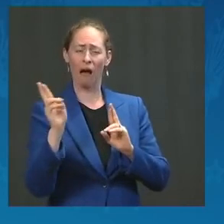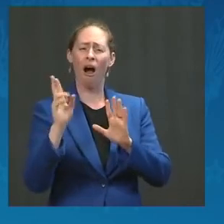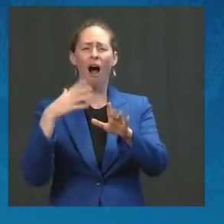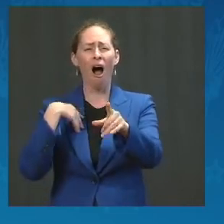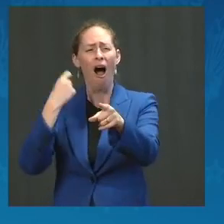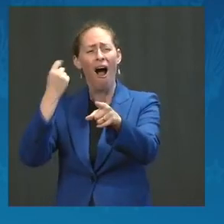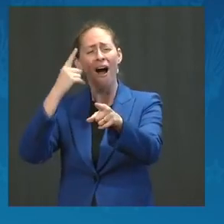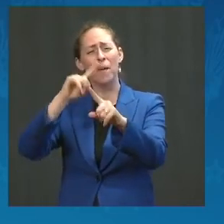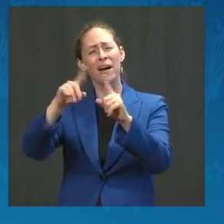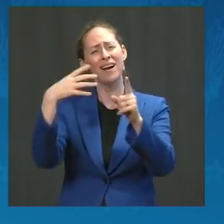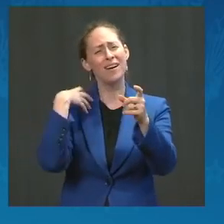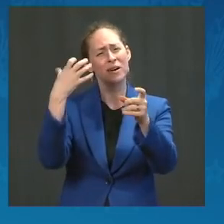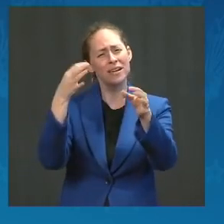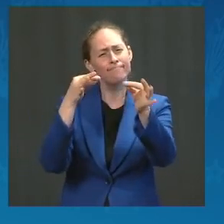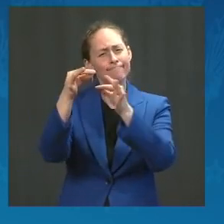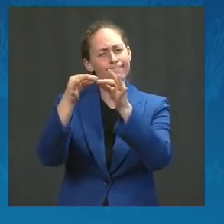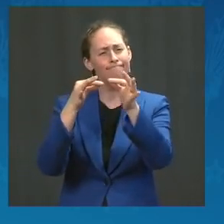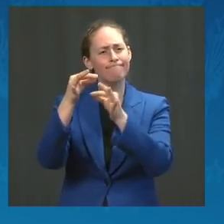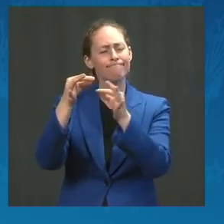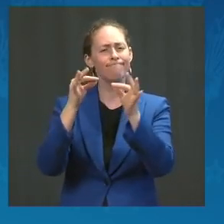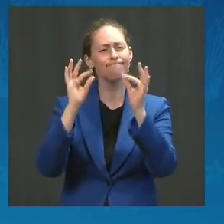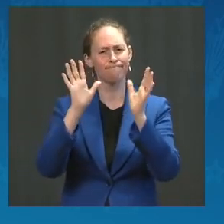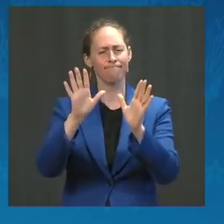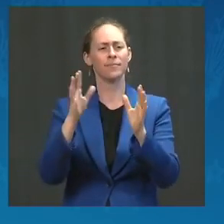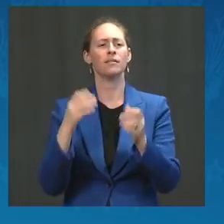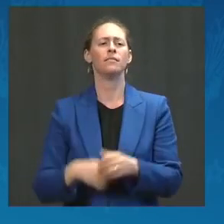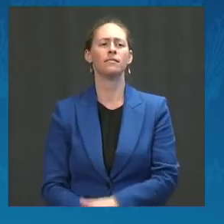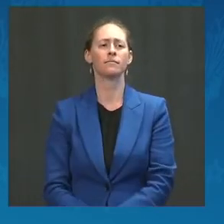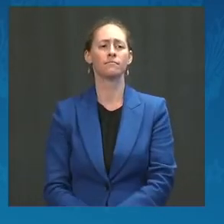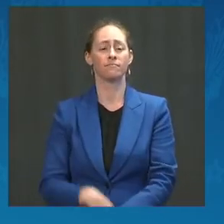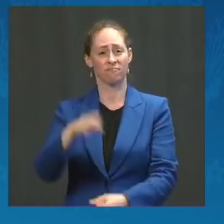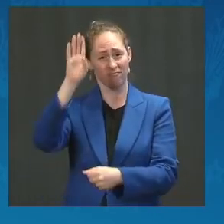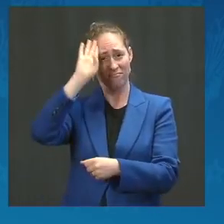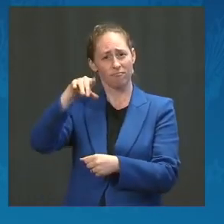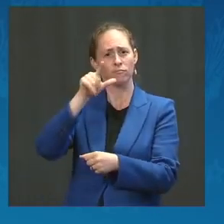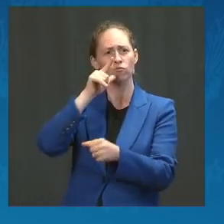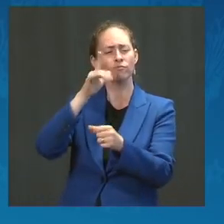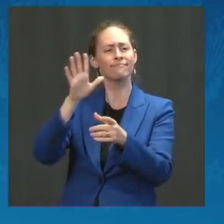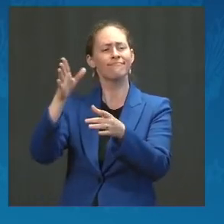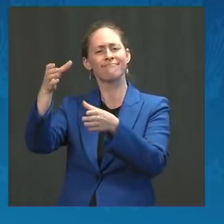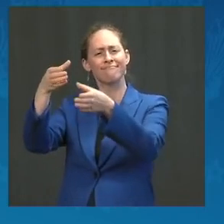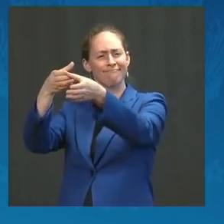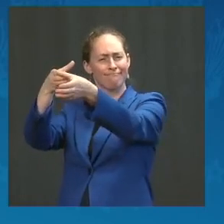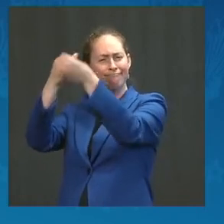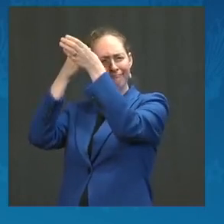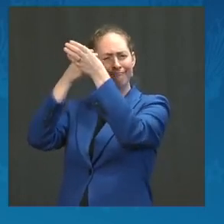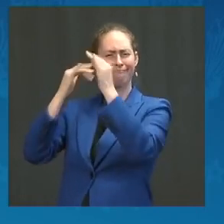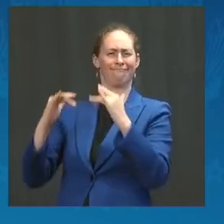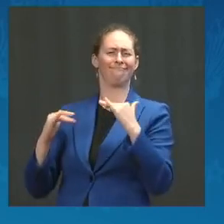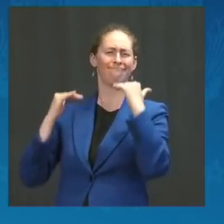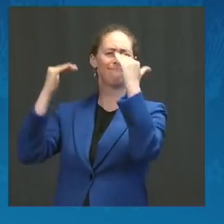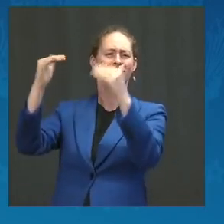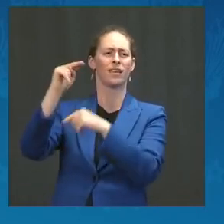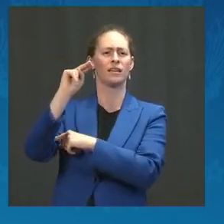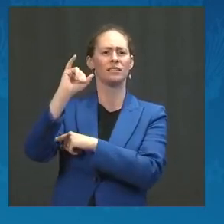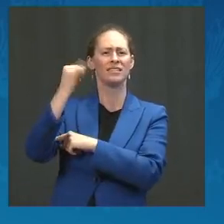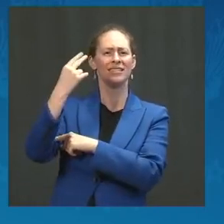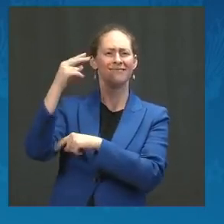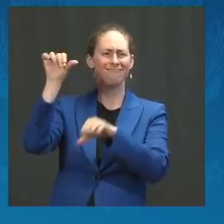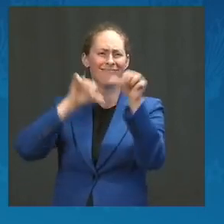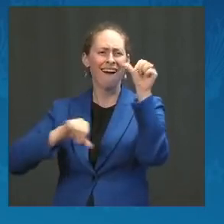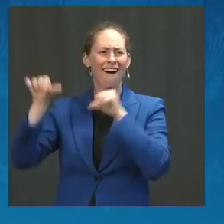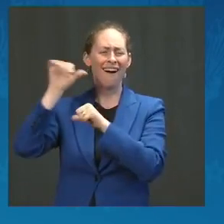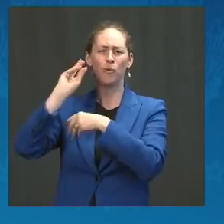explain. Our top scientists, the National Institute of Health, the NIH, and across the country,